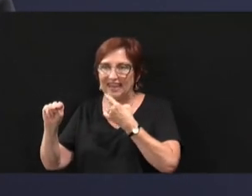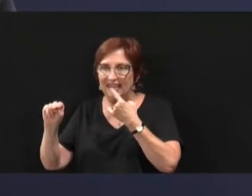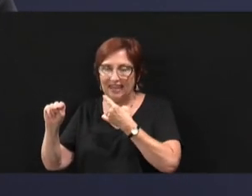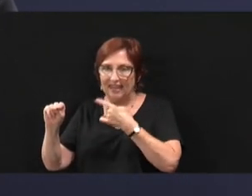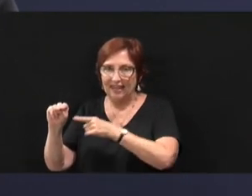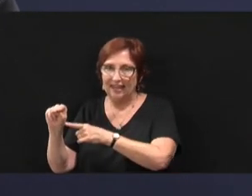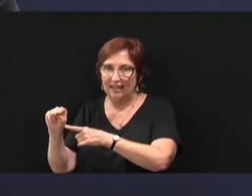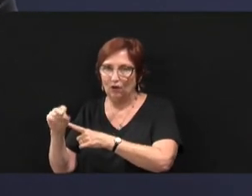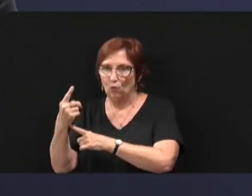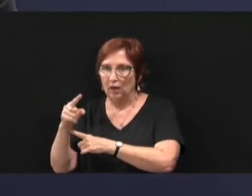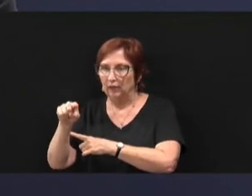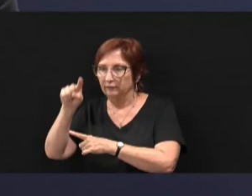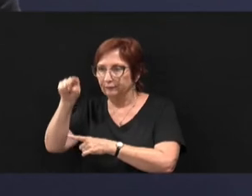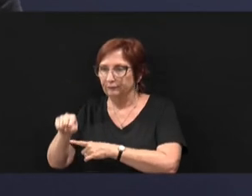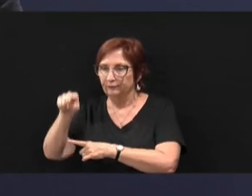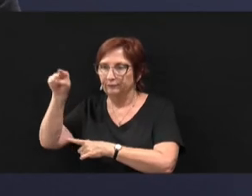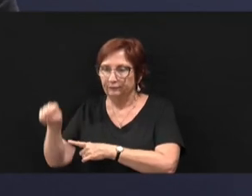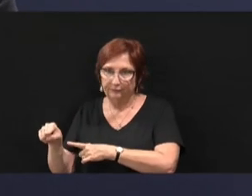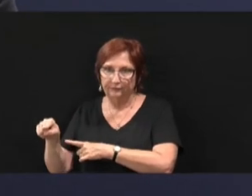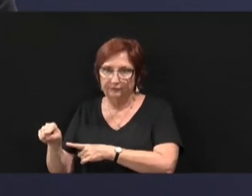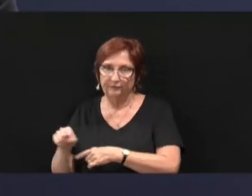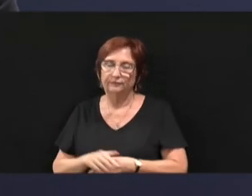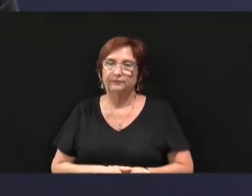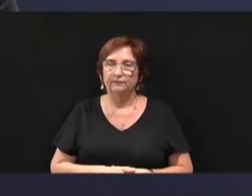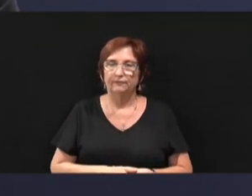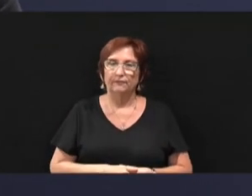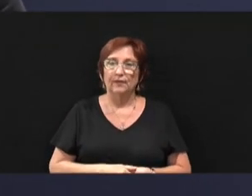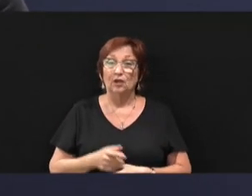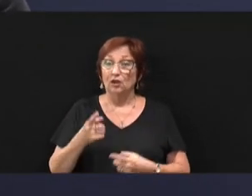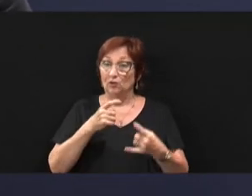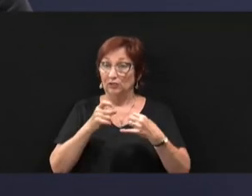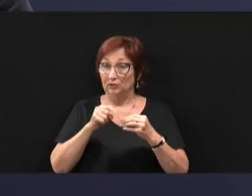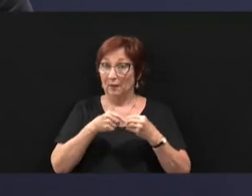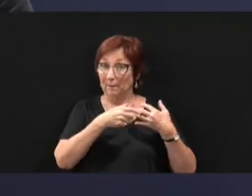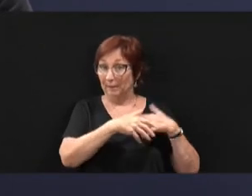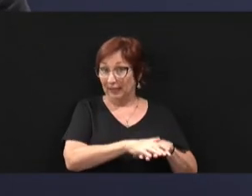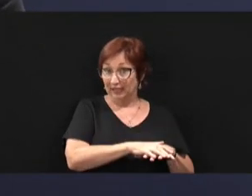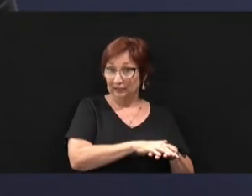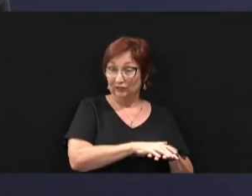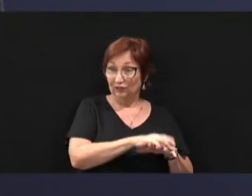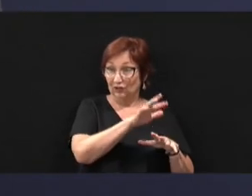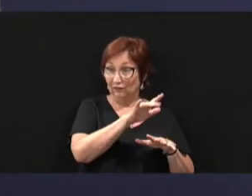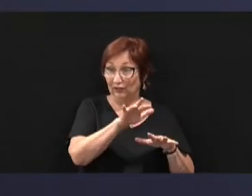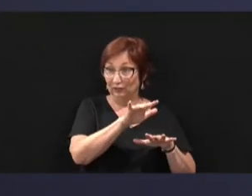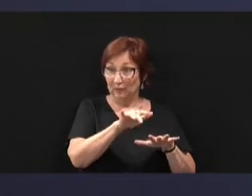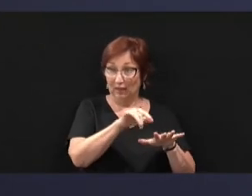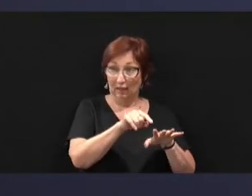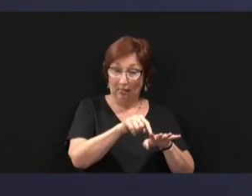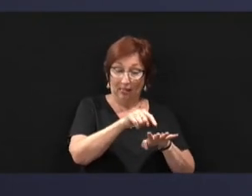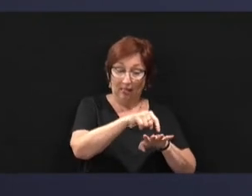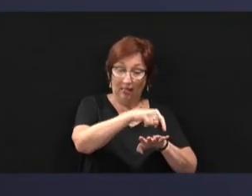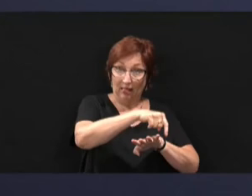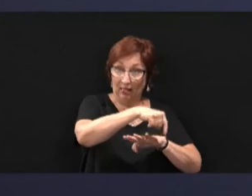All right, does anybody have any questions about blends or finger spelling? Okay,